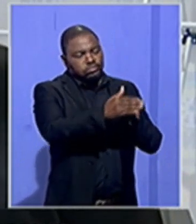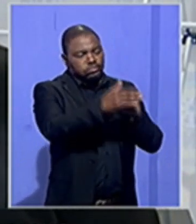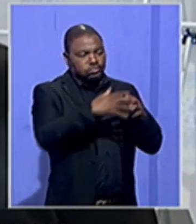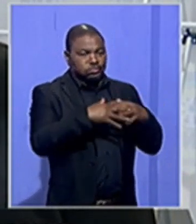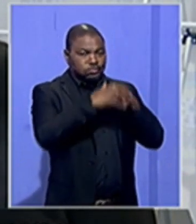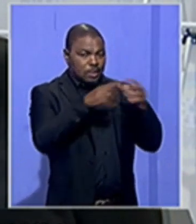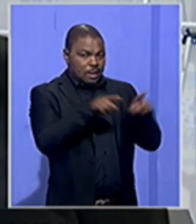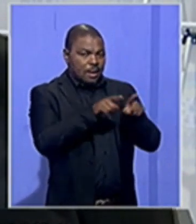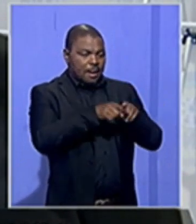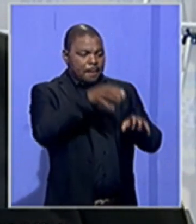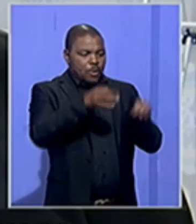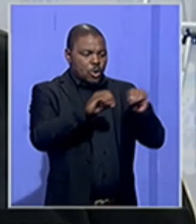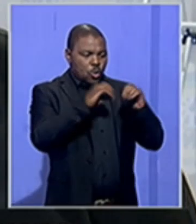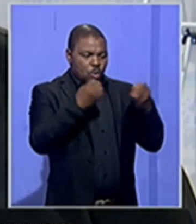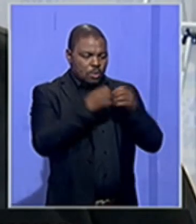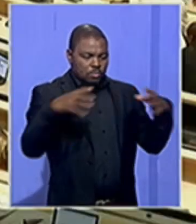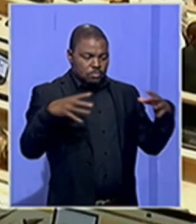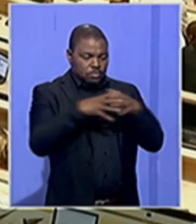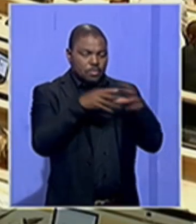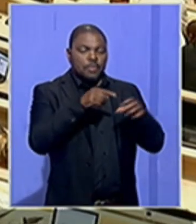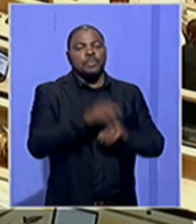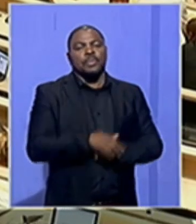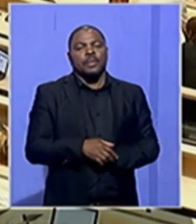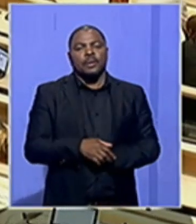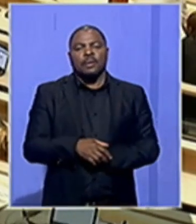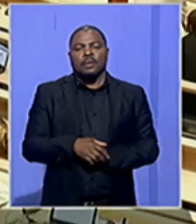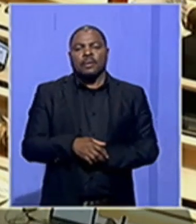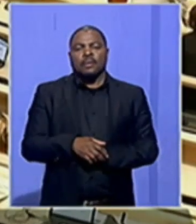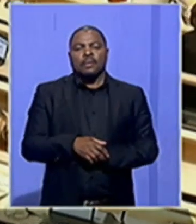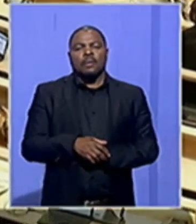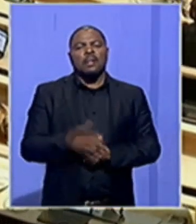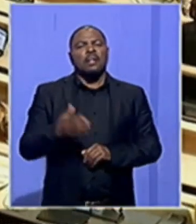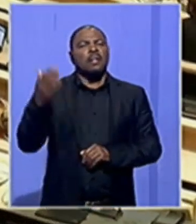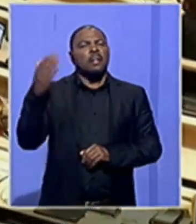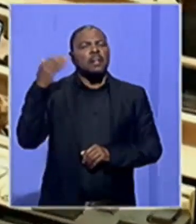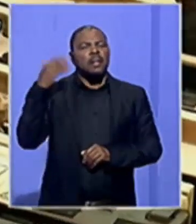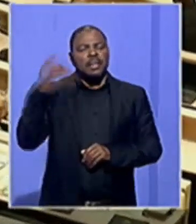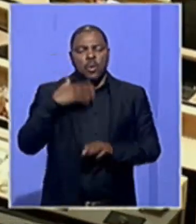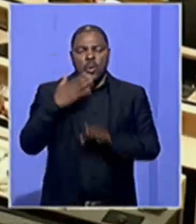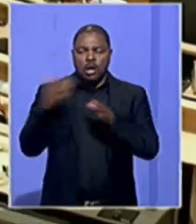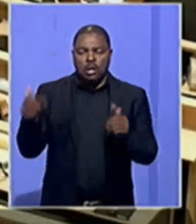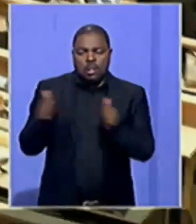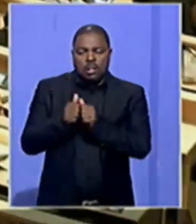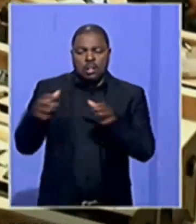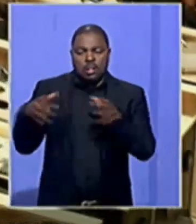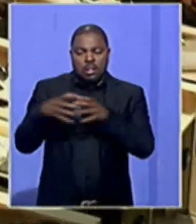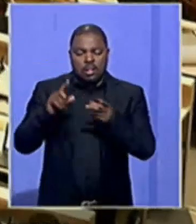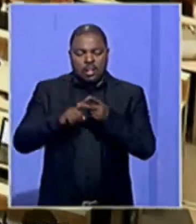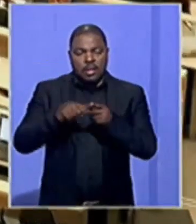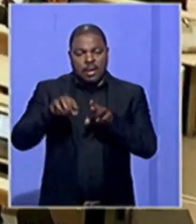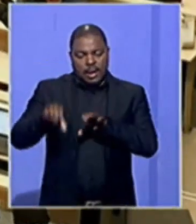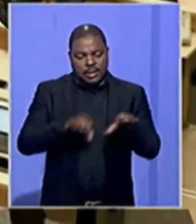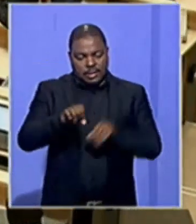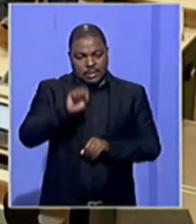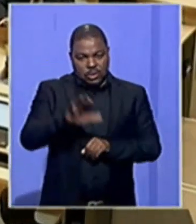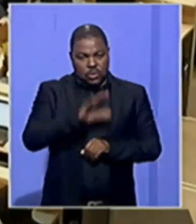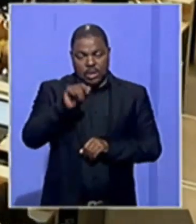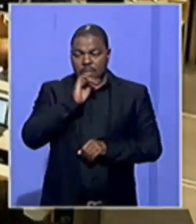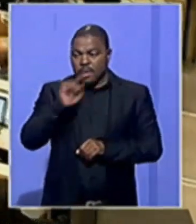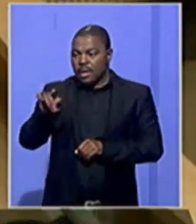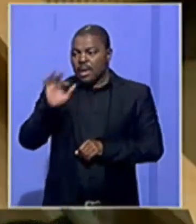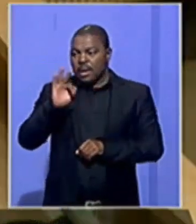of a joint political management of some sort. Balekane ba maloba ba puso tshwaraganelo le Action SA e leng